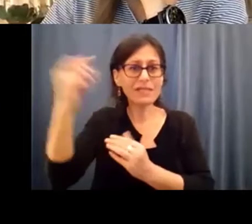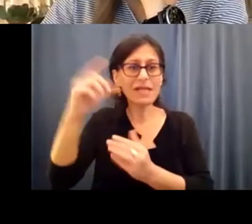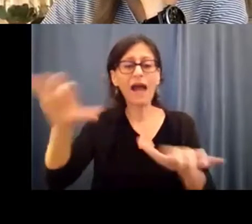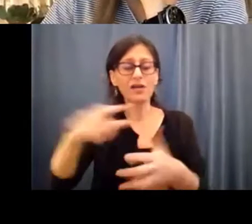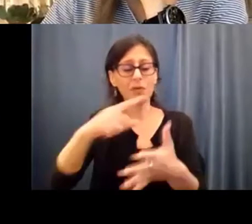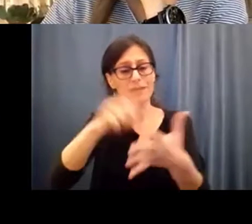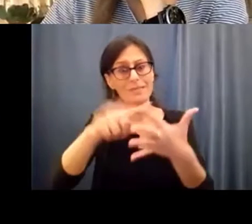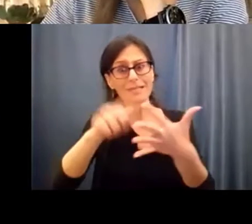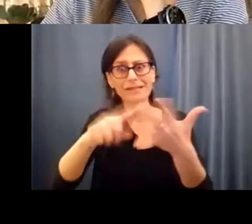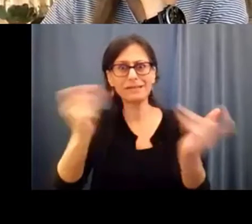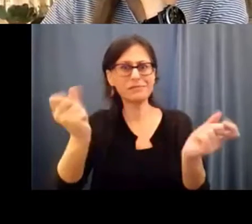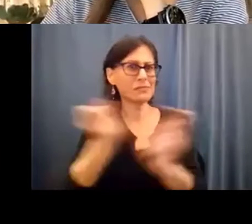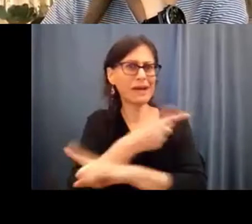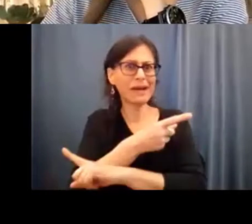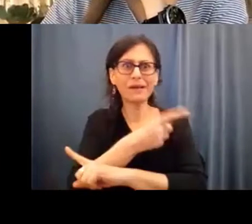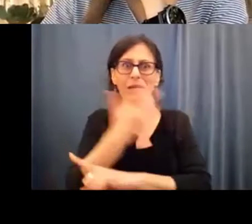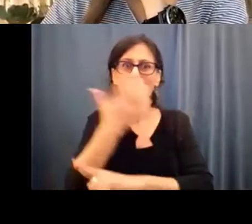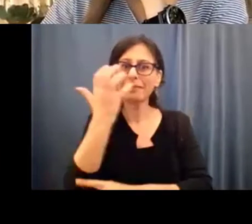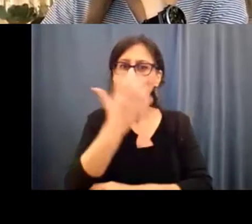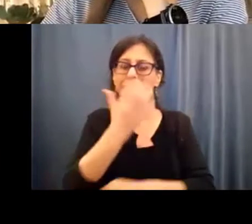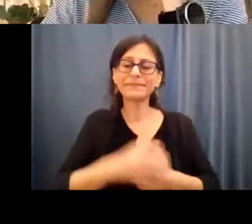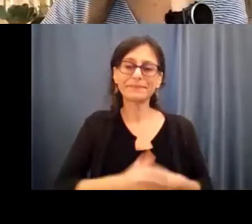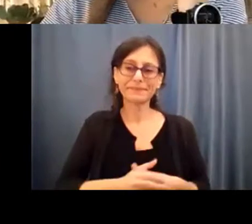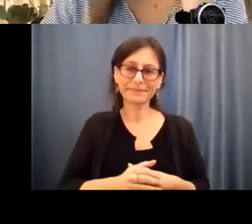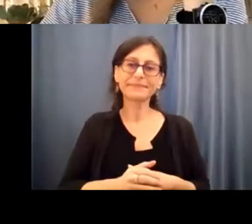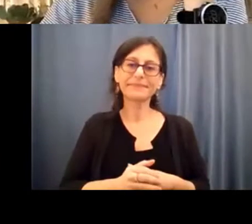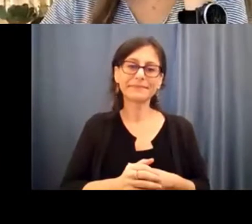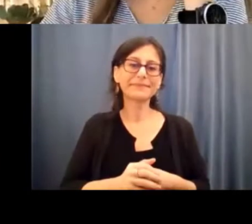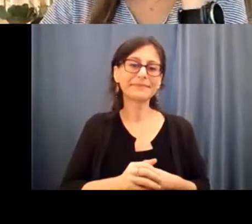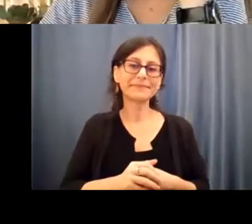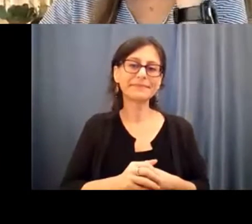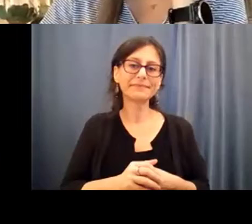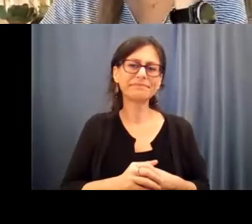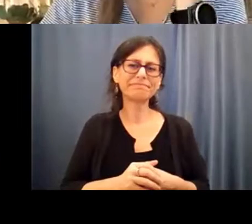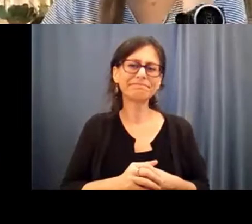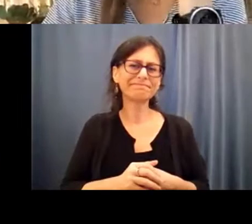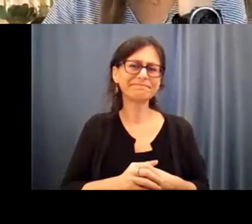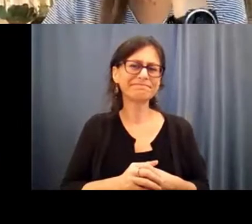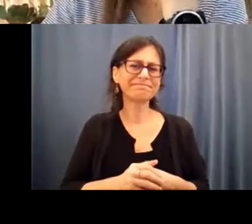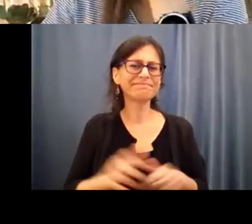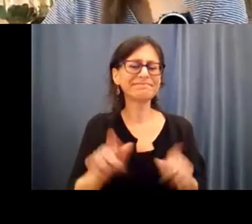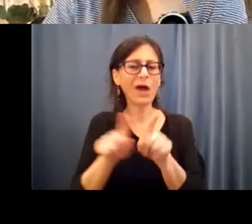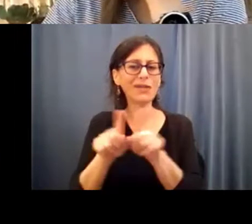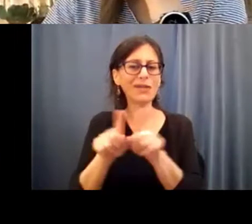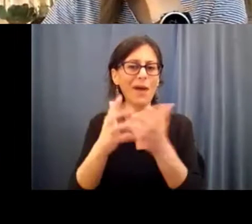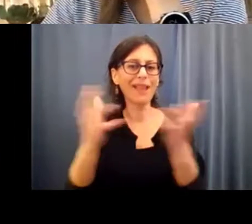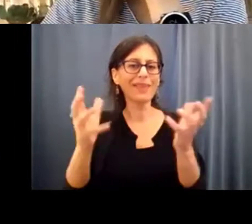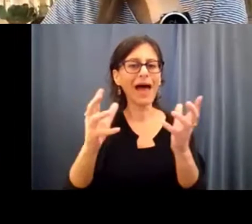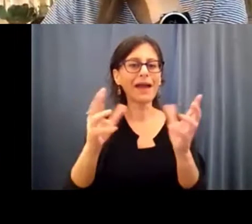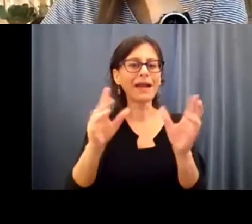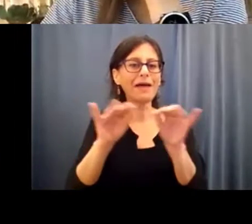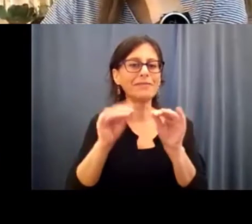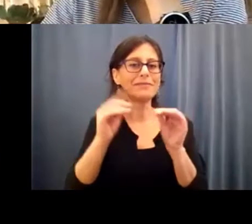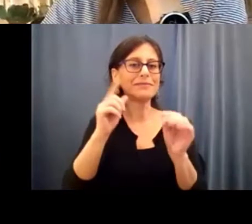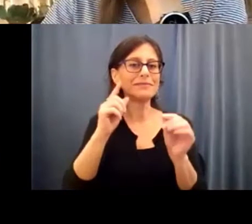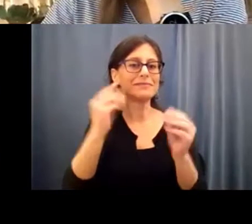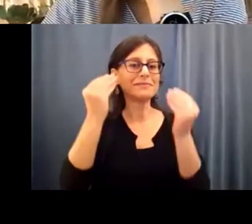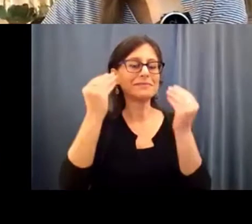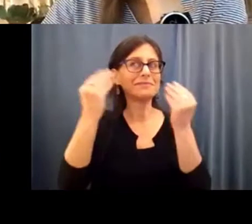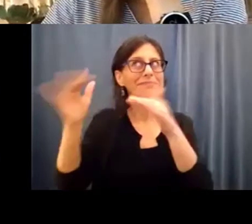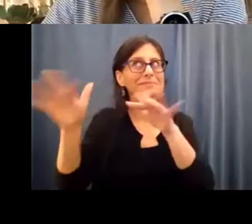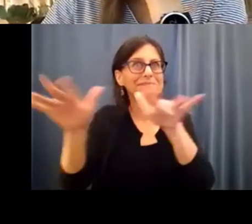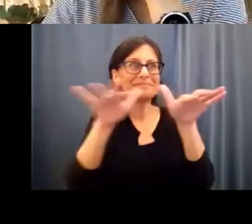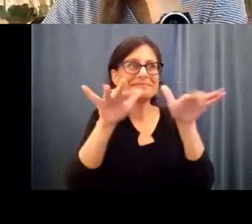that randomly. And then also there's been so much buzz and opportunity for all of